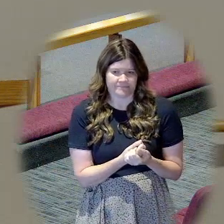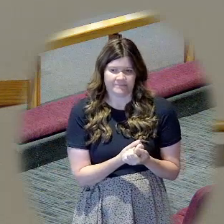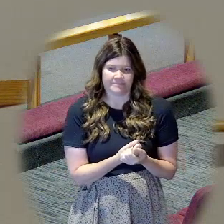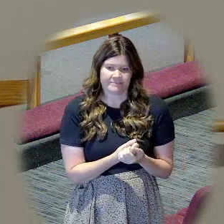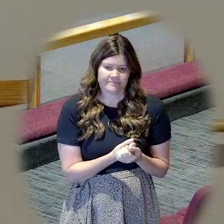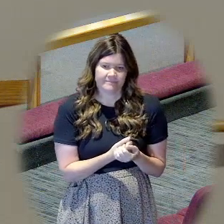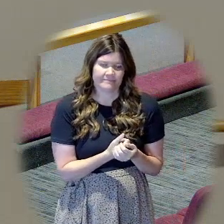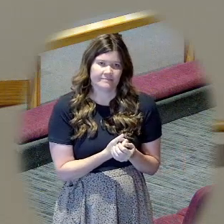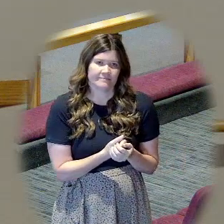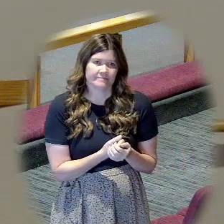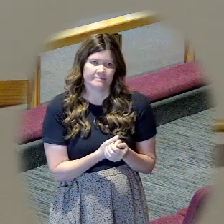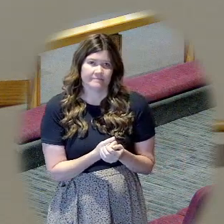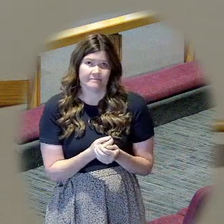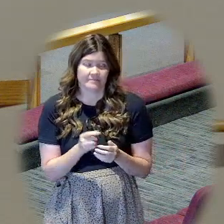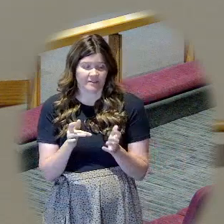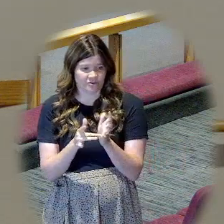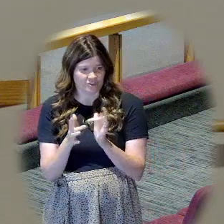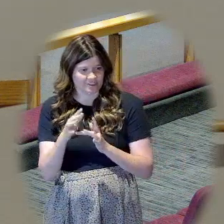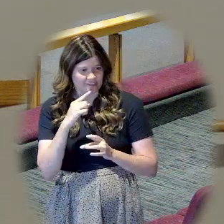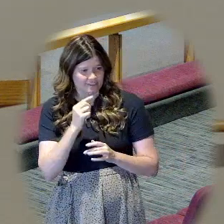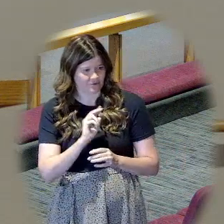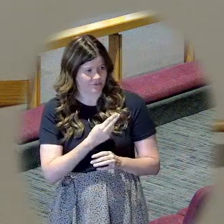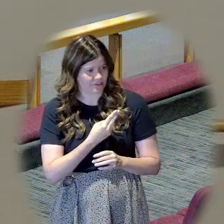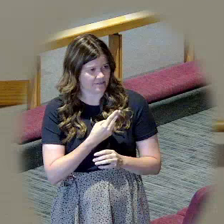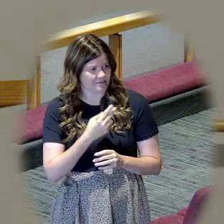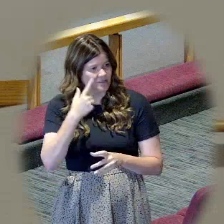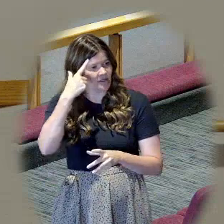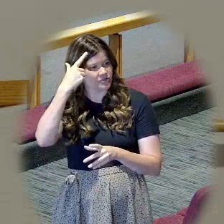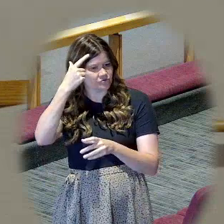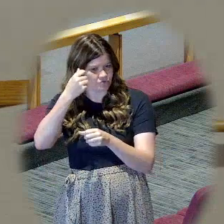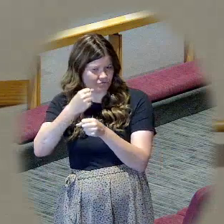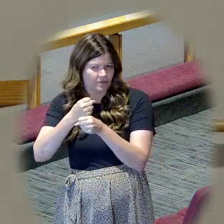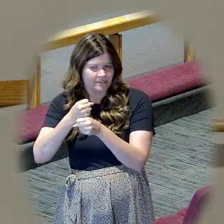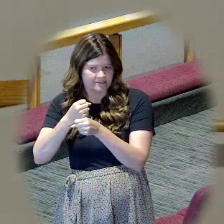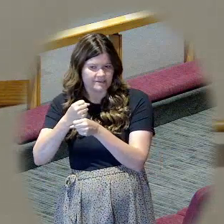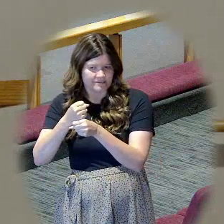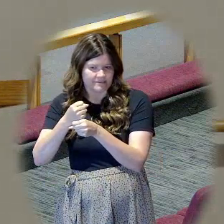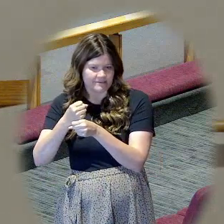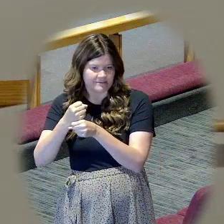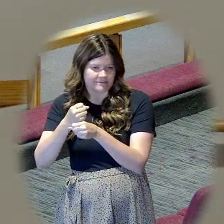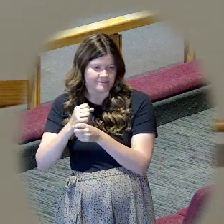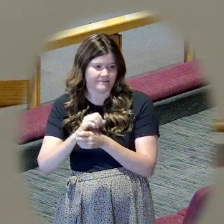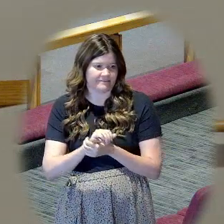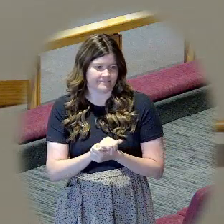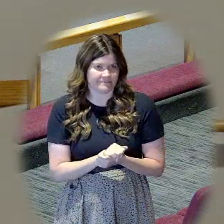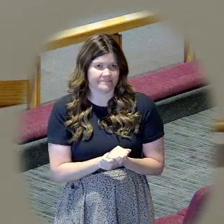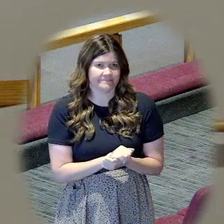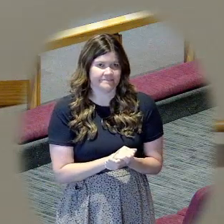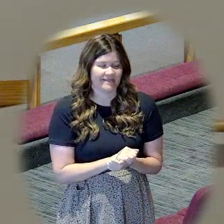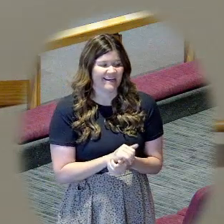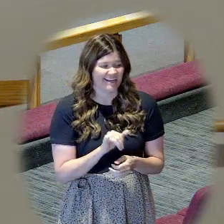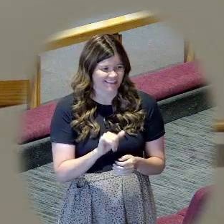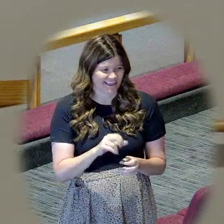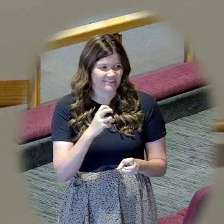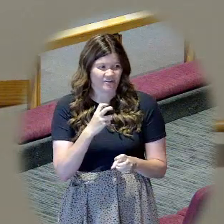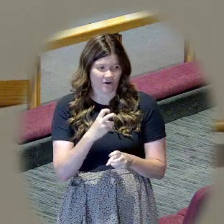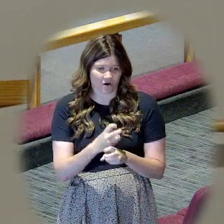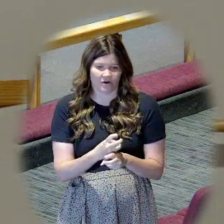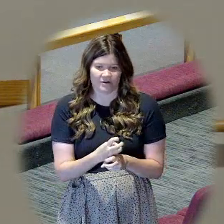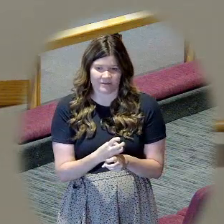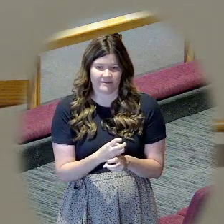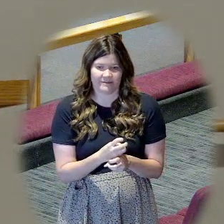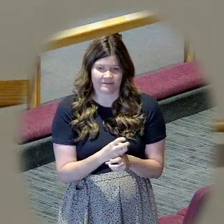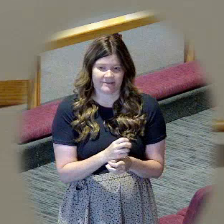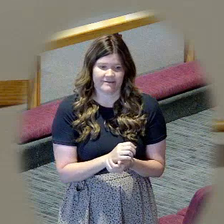Calls us to trust. And that's hard.